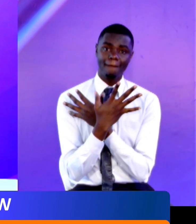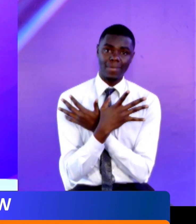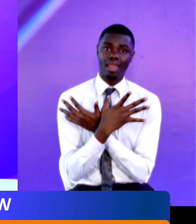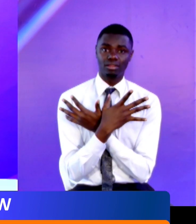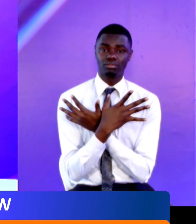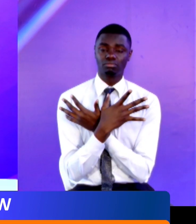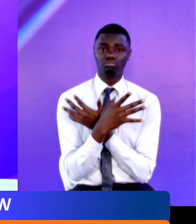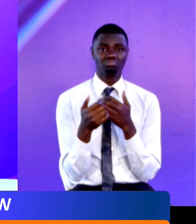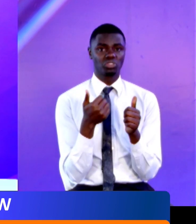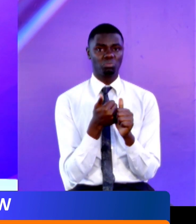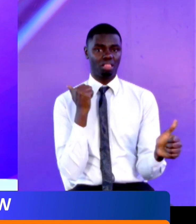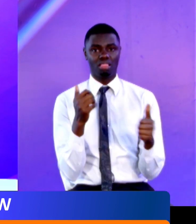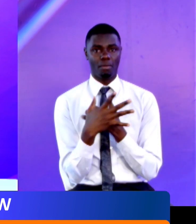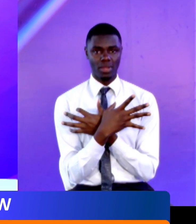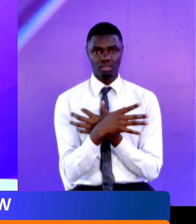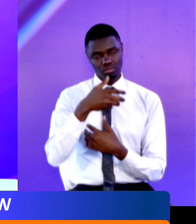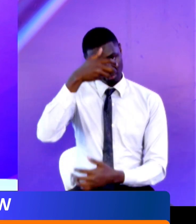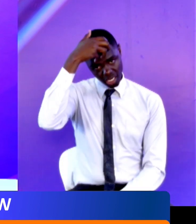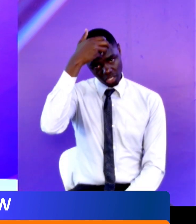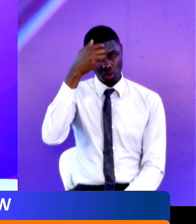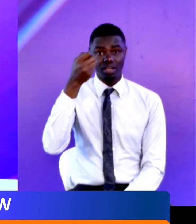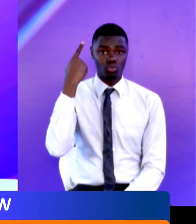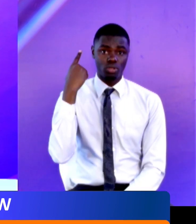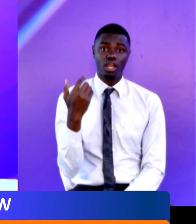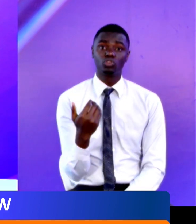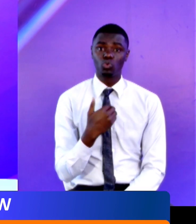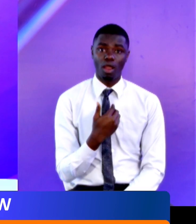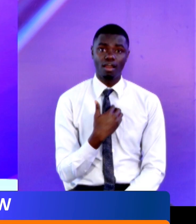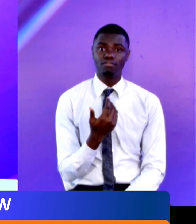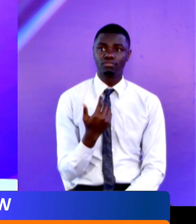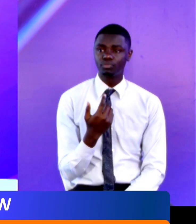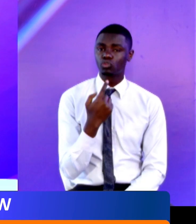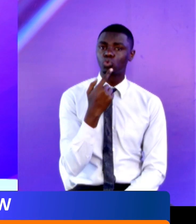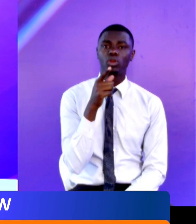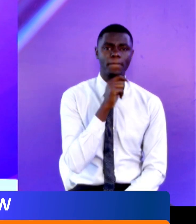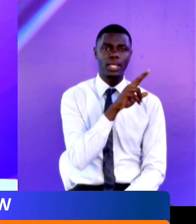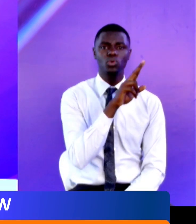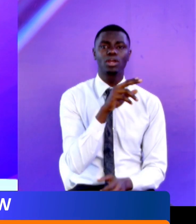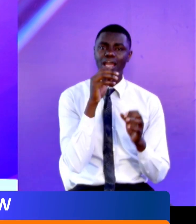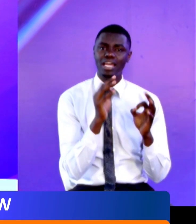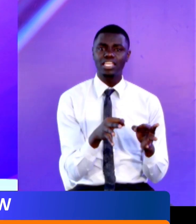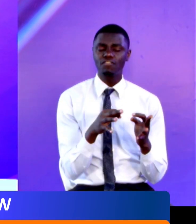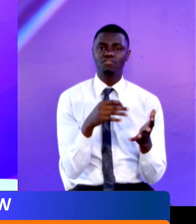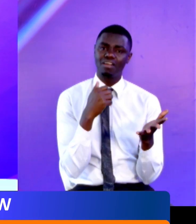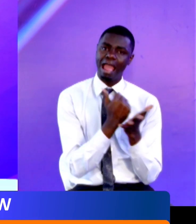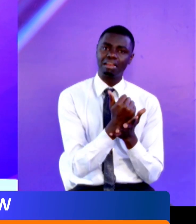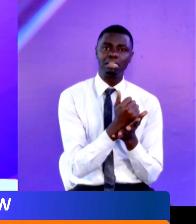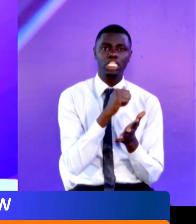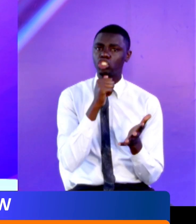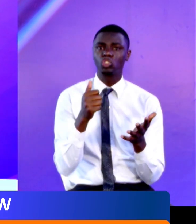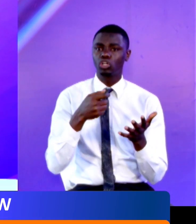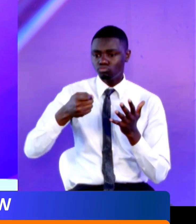48 hours. Garnacho is understood to have told Manchester United that if a deal is not struck with Chelsea this